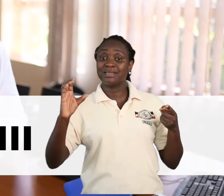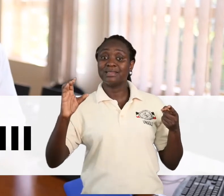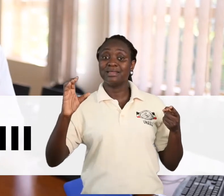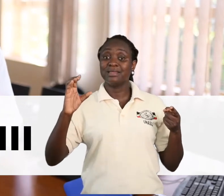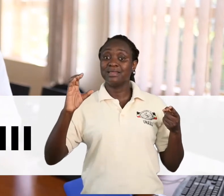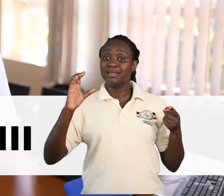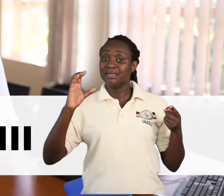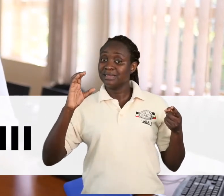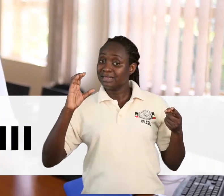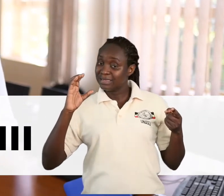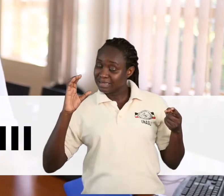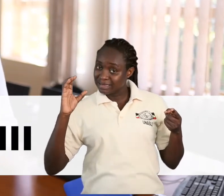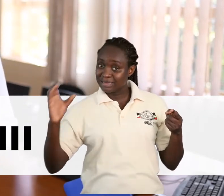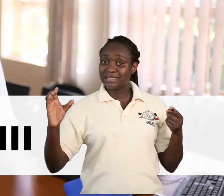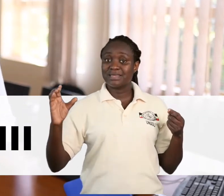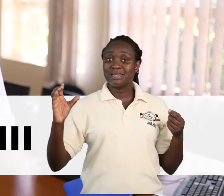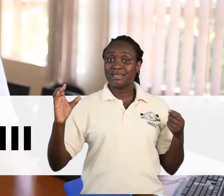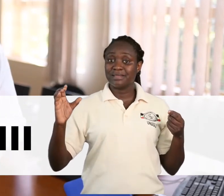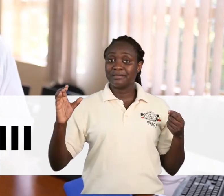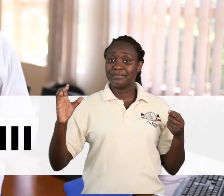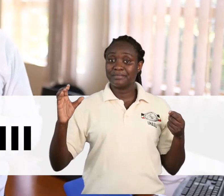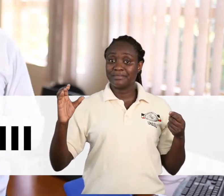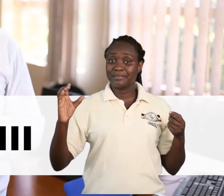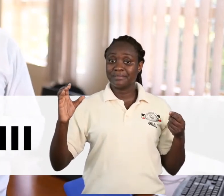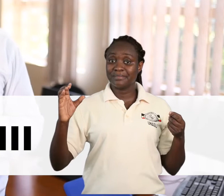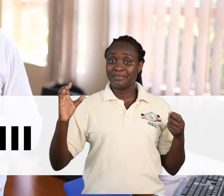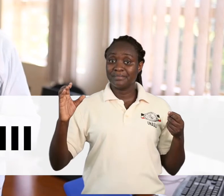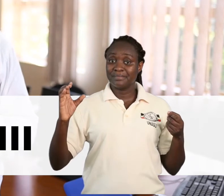C, C,